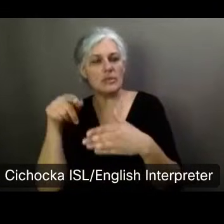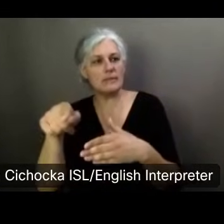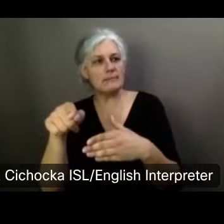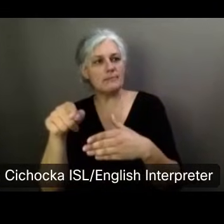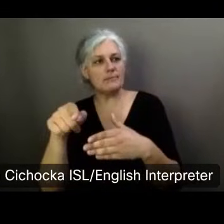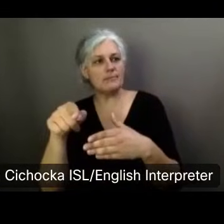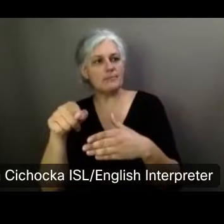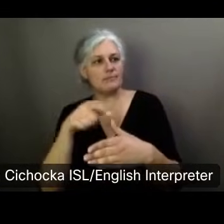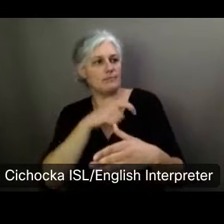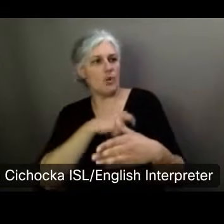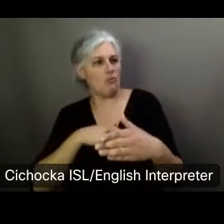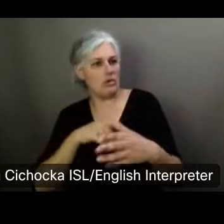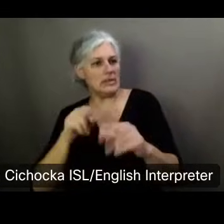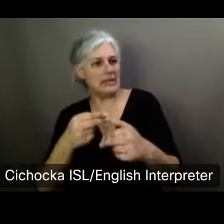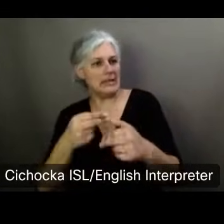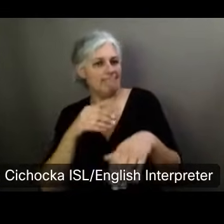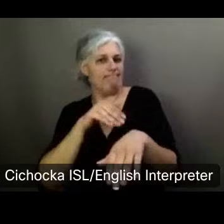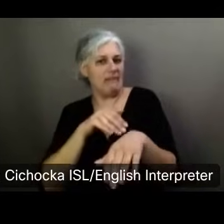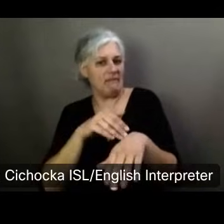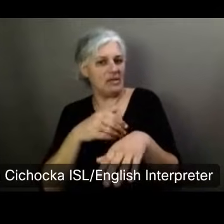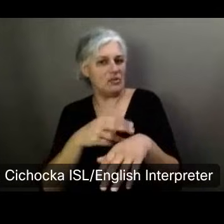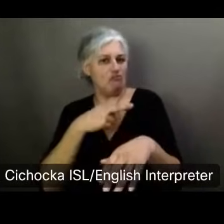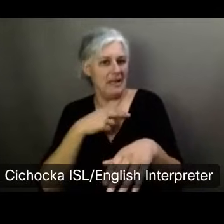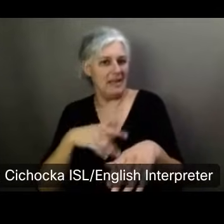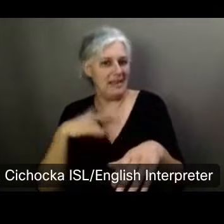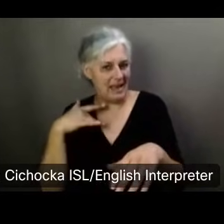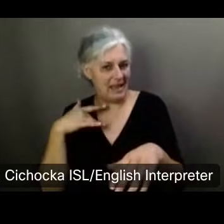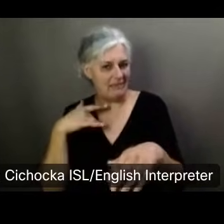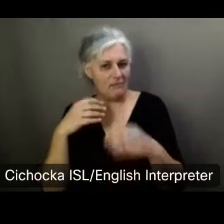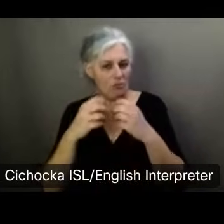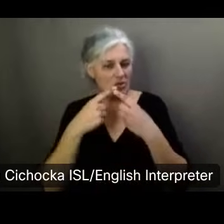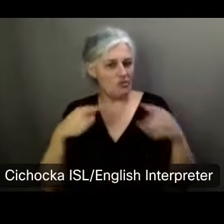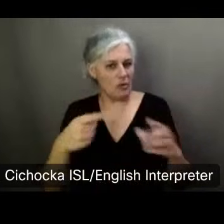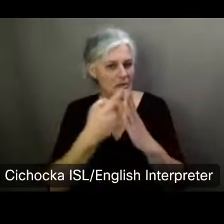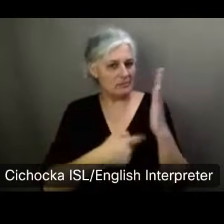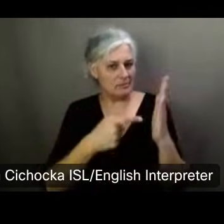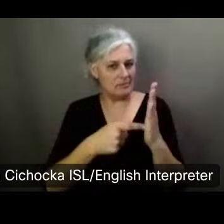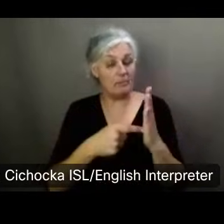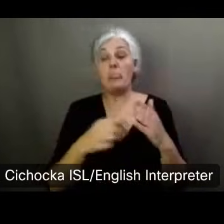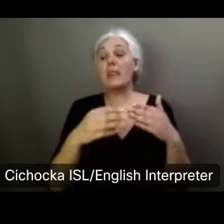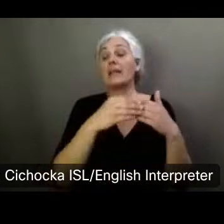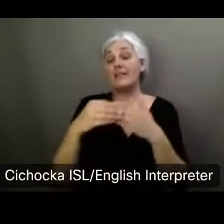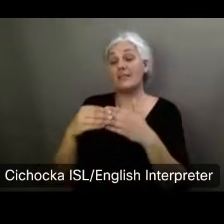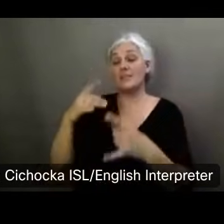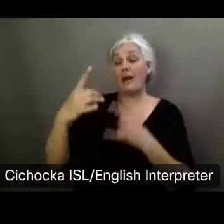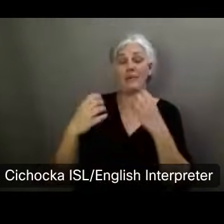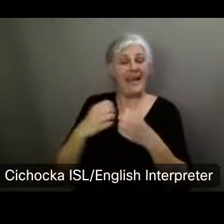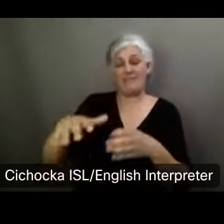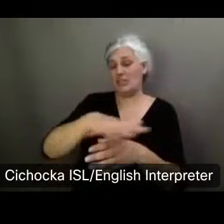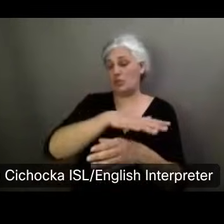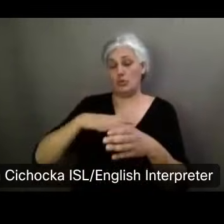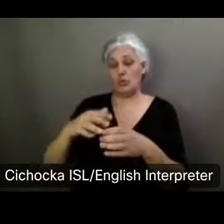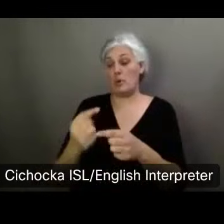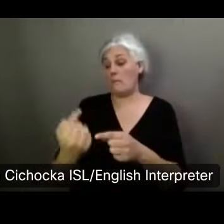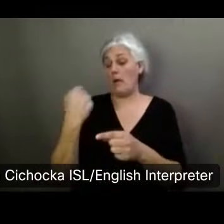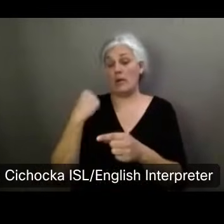view? Well, leadership, as I mentioned, Lorraine, happens in every setting. And I will go back to what